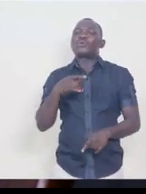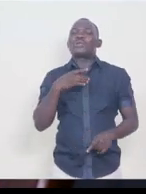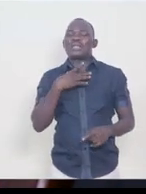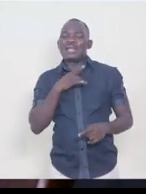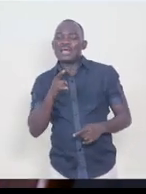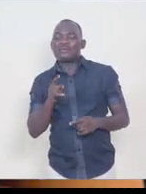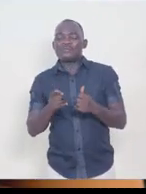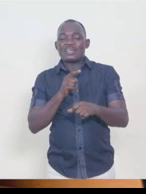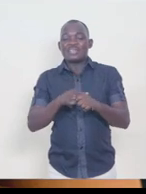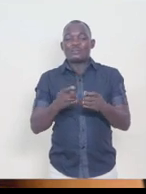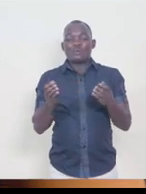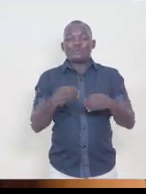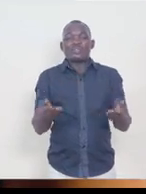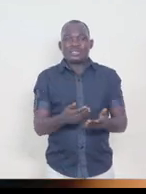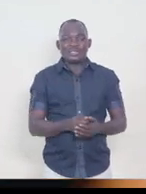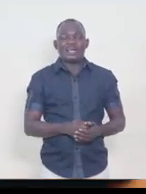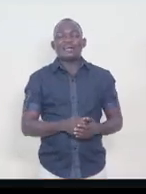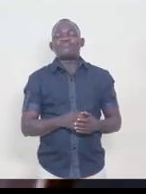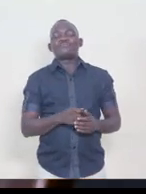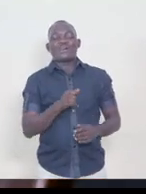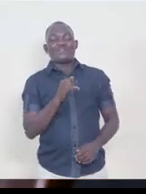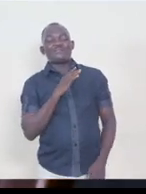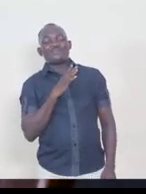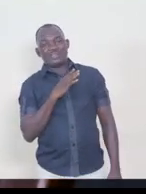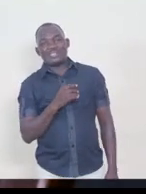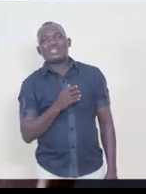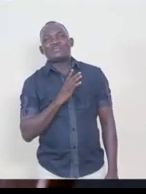your first time in this office. Hey, that's unfair.